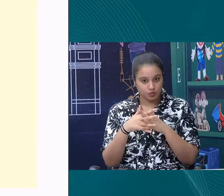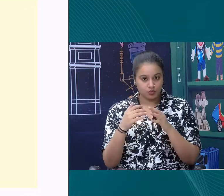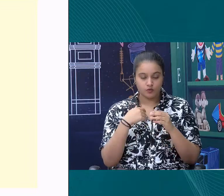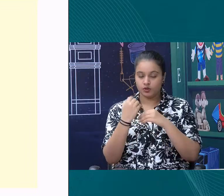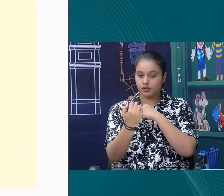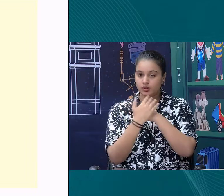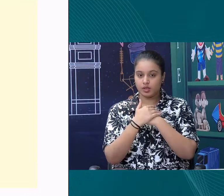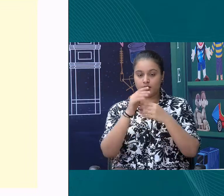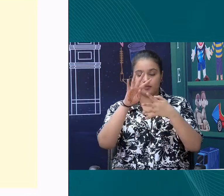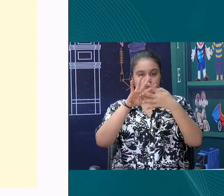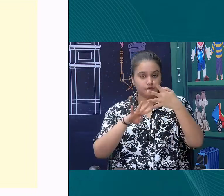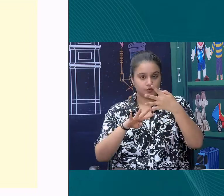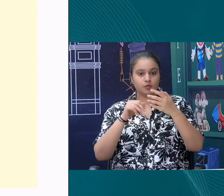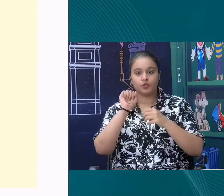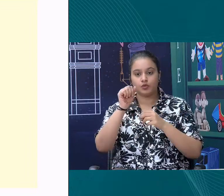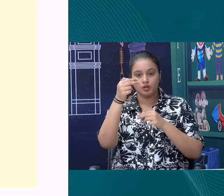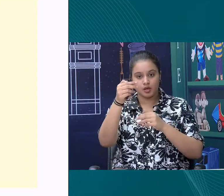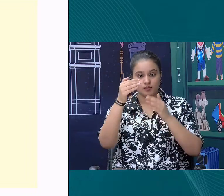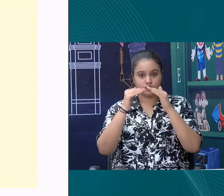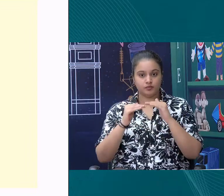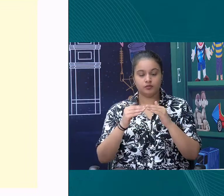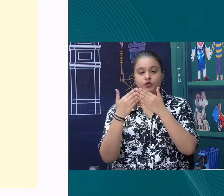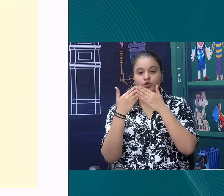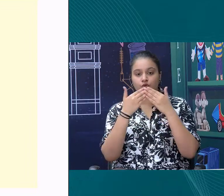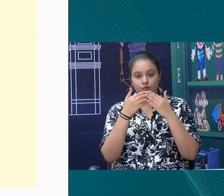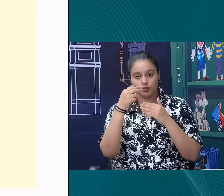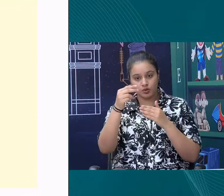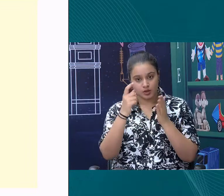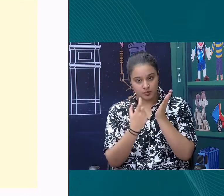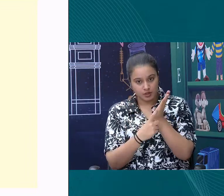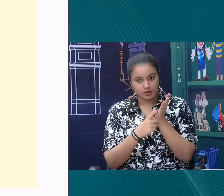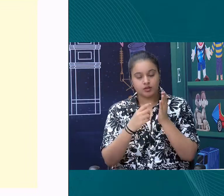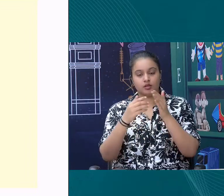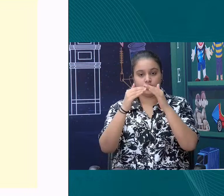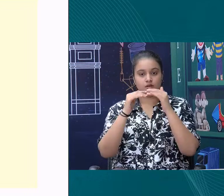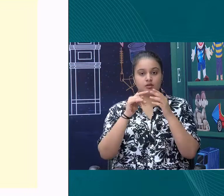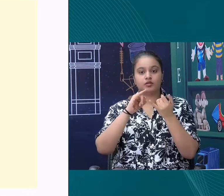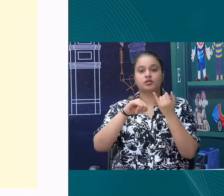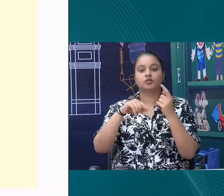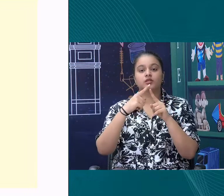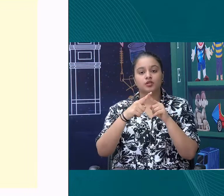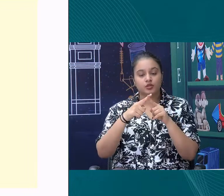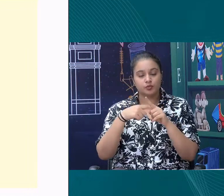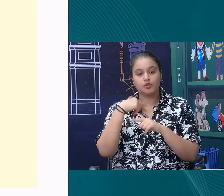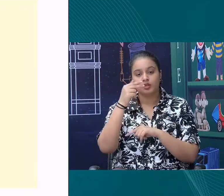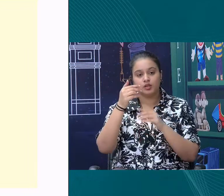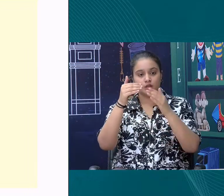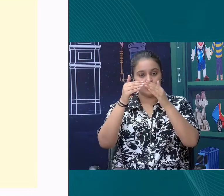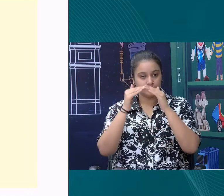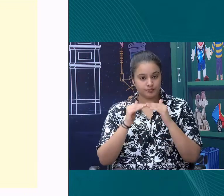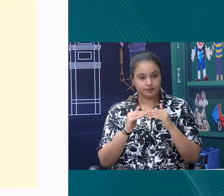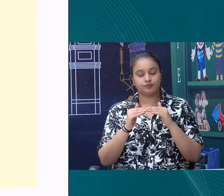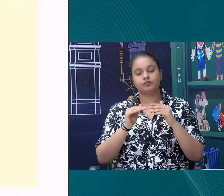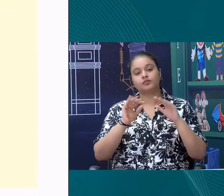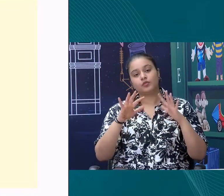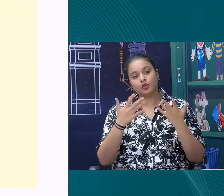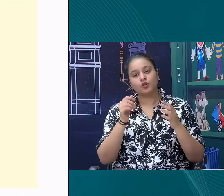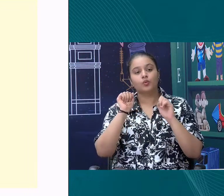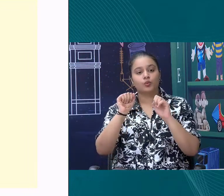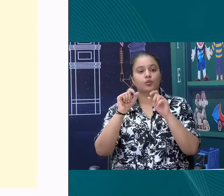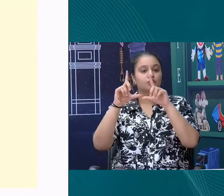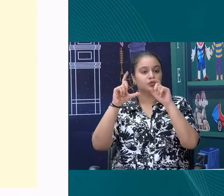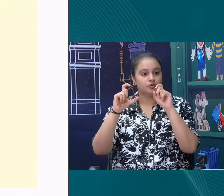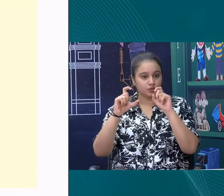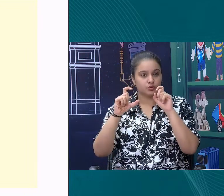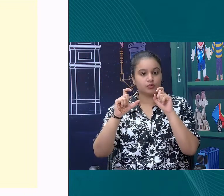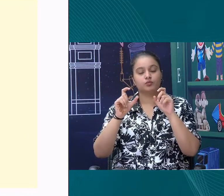This is the homework format. Write your name, your school name and address, date of the session, name of the experts is already there, and send us your photograph,